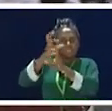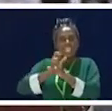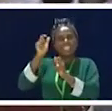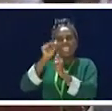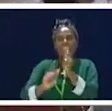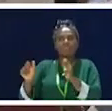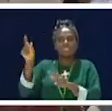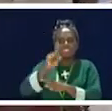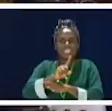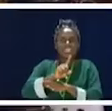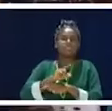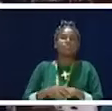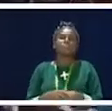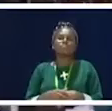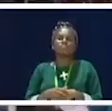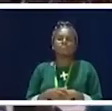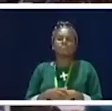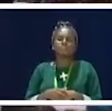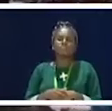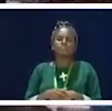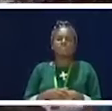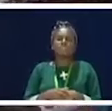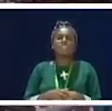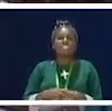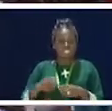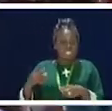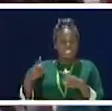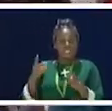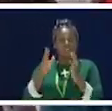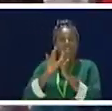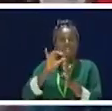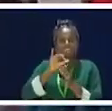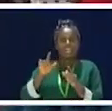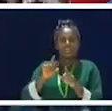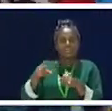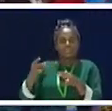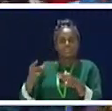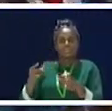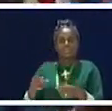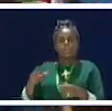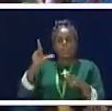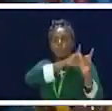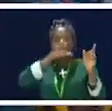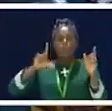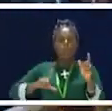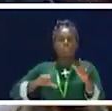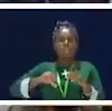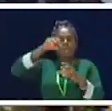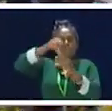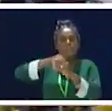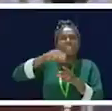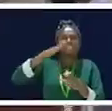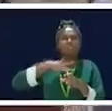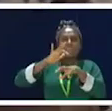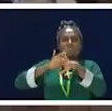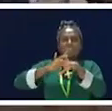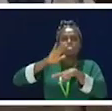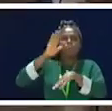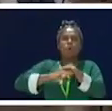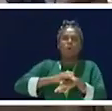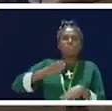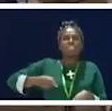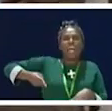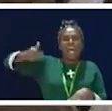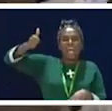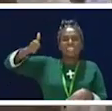day. Still praying as I onward born. Lord, plant my feet on higher ground. We're going to sing